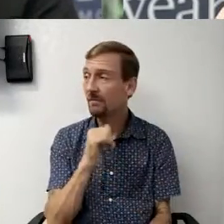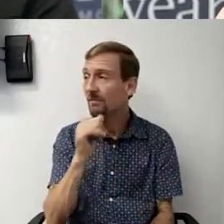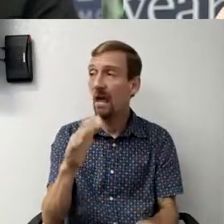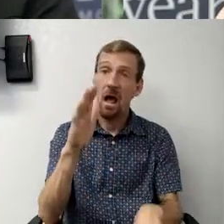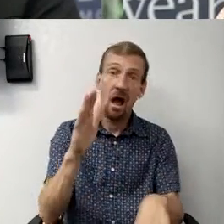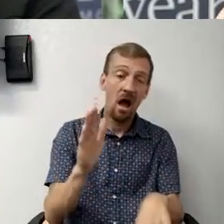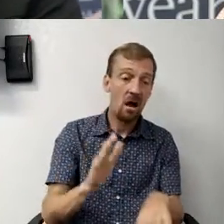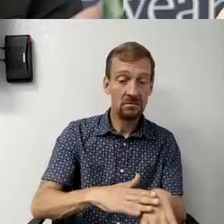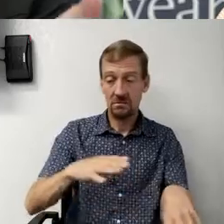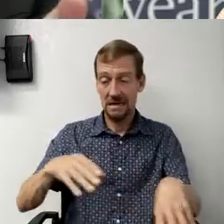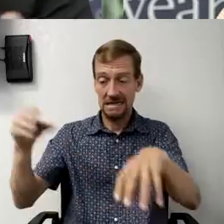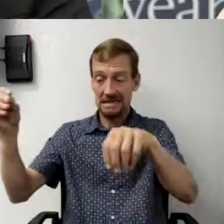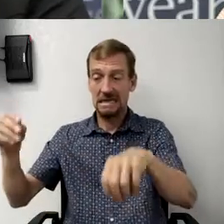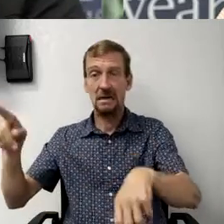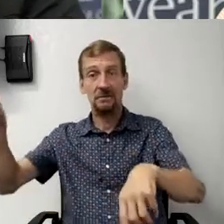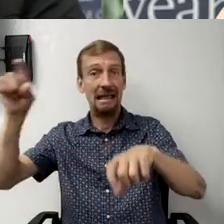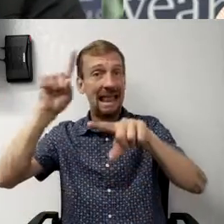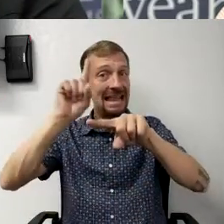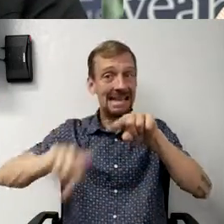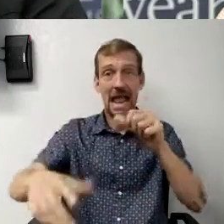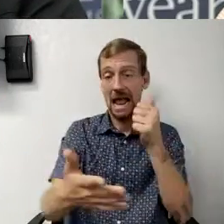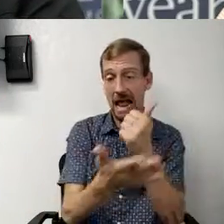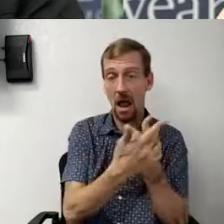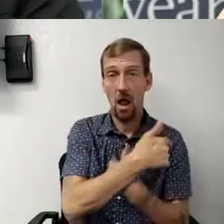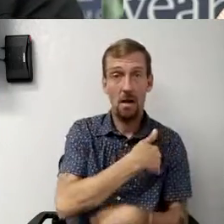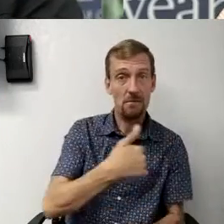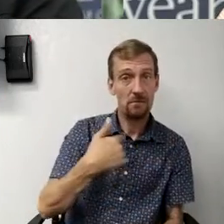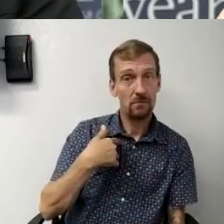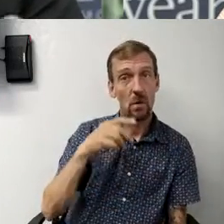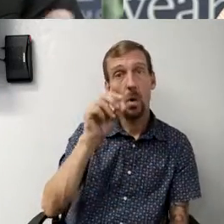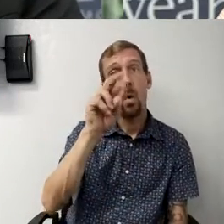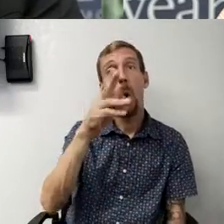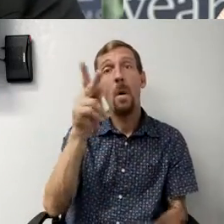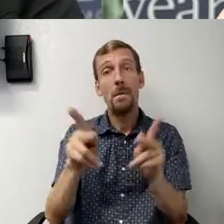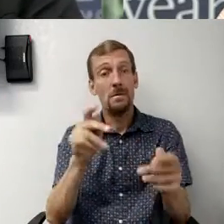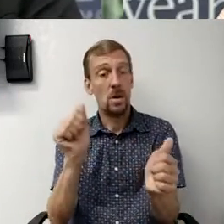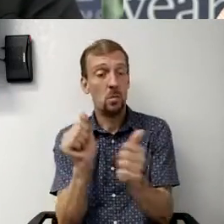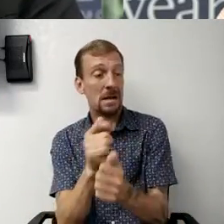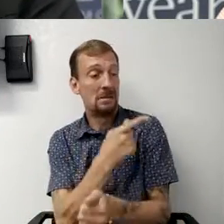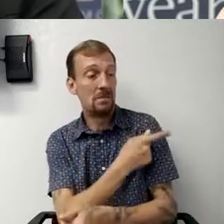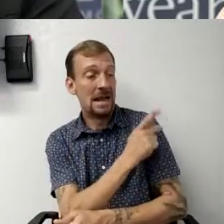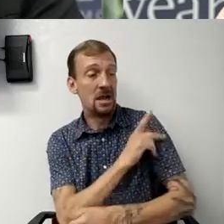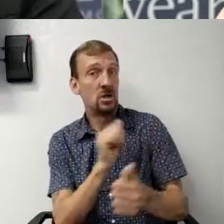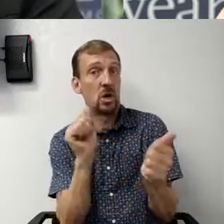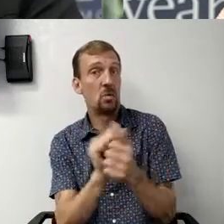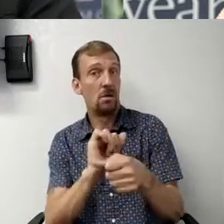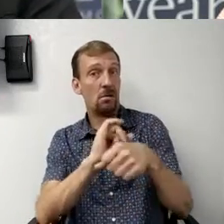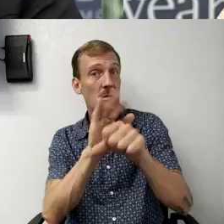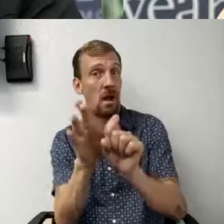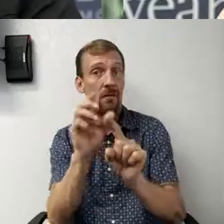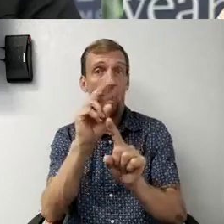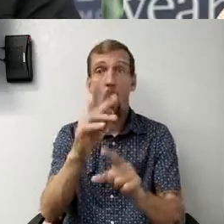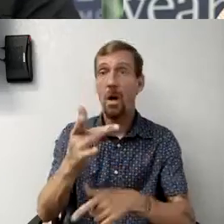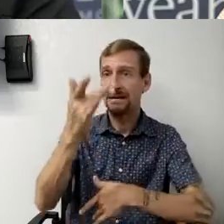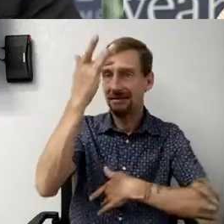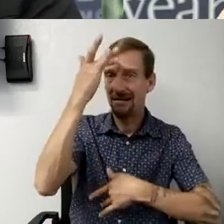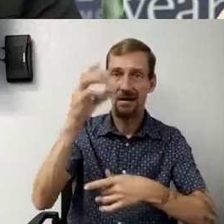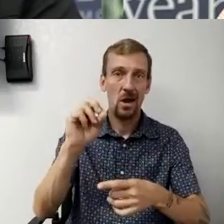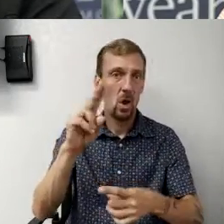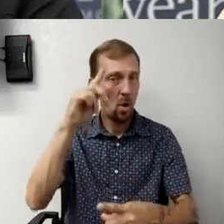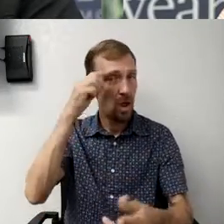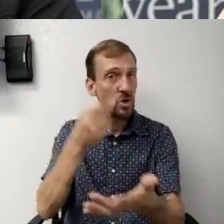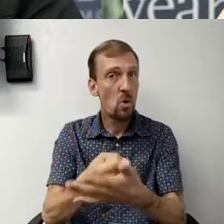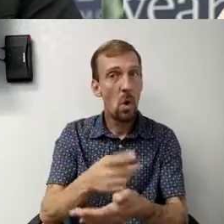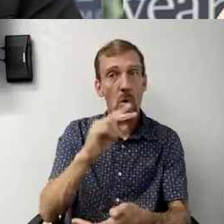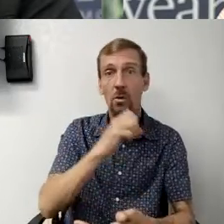and not being able to provide care, whether it's to patients with COVID or patients coming in after a trauma or a stroke or an